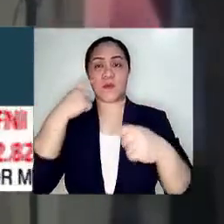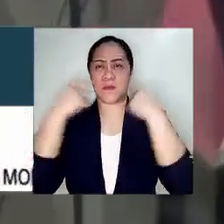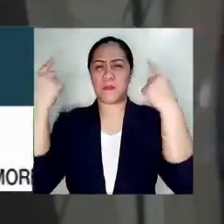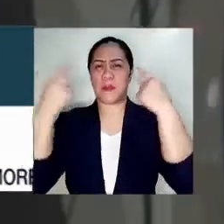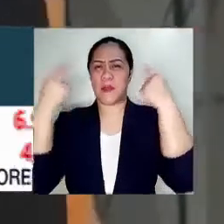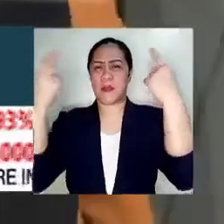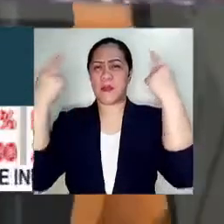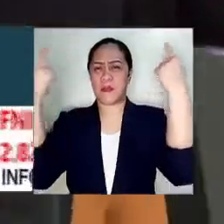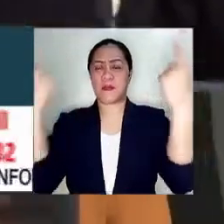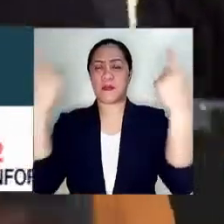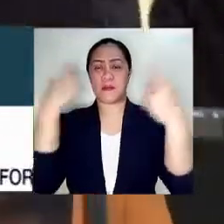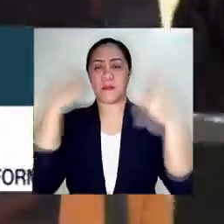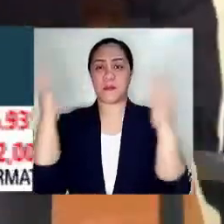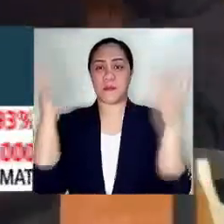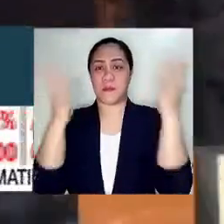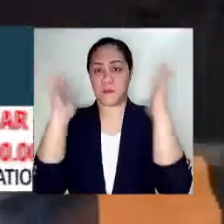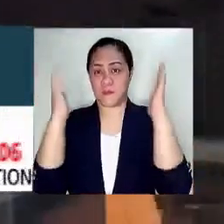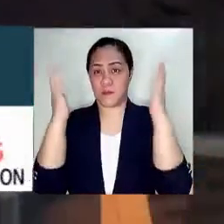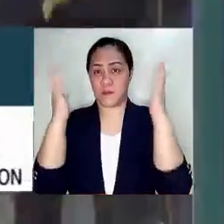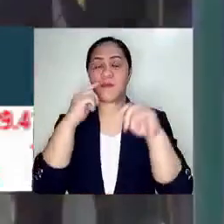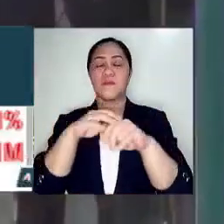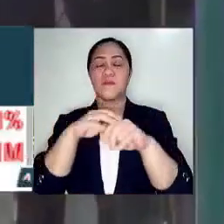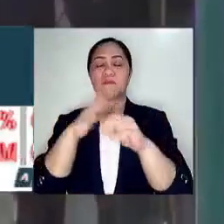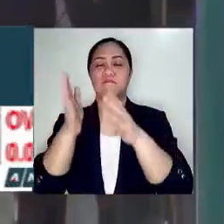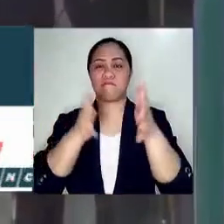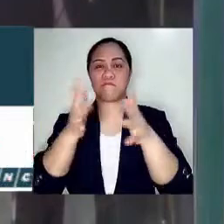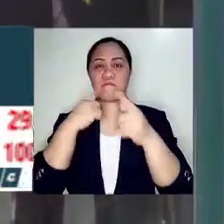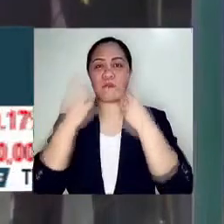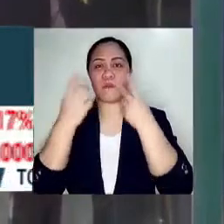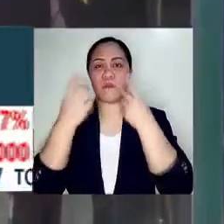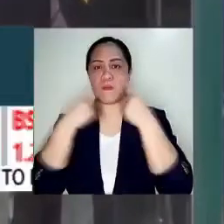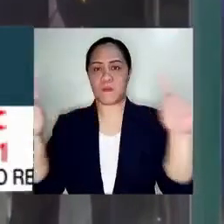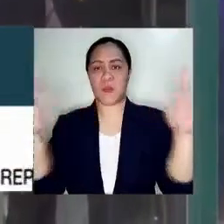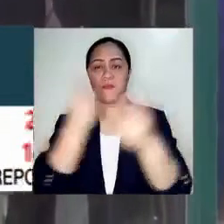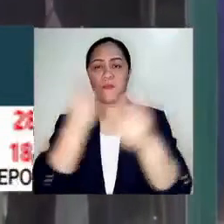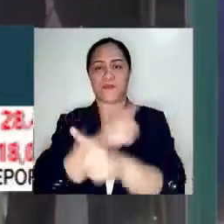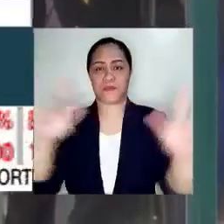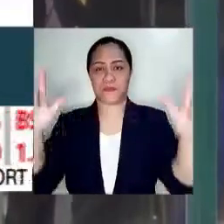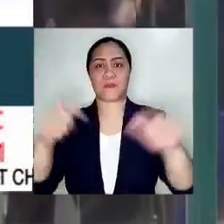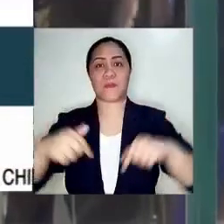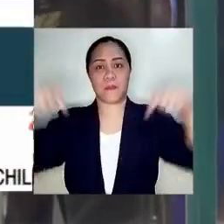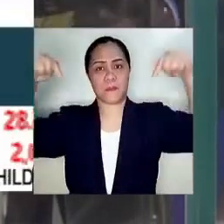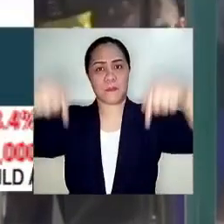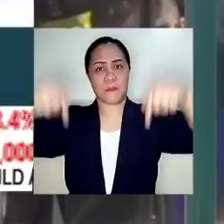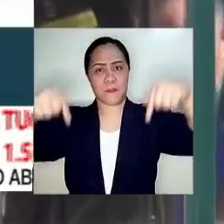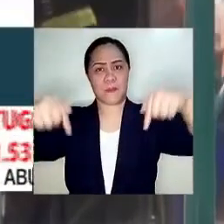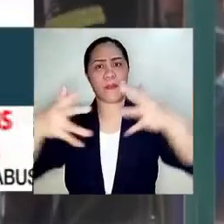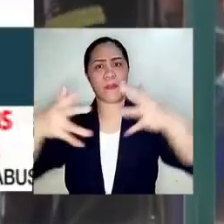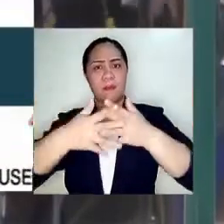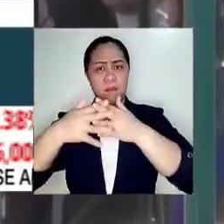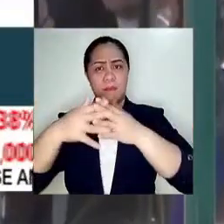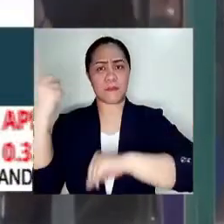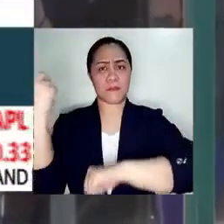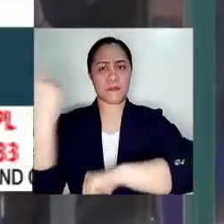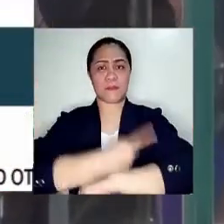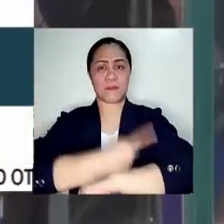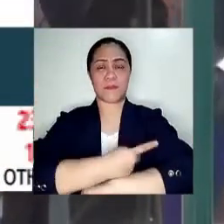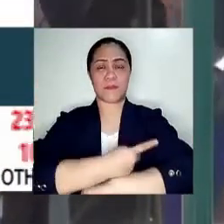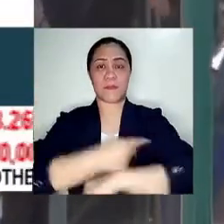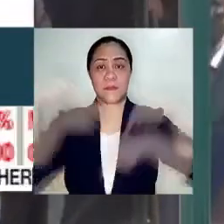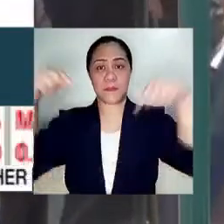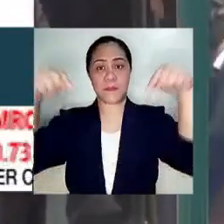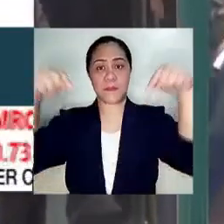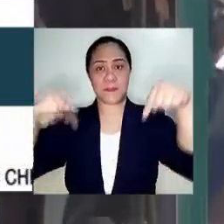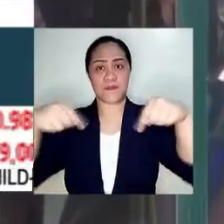party, but for democracy. This is America's day. This is democracy's